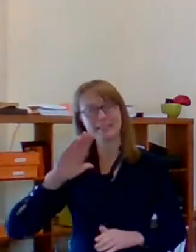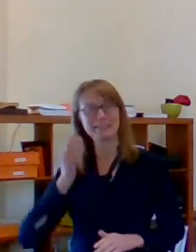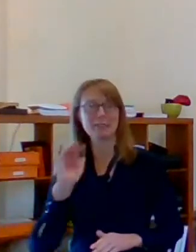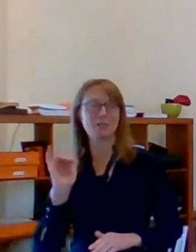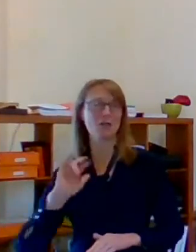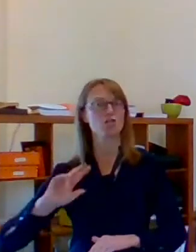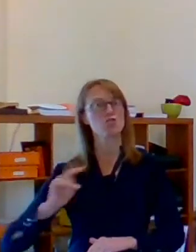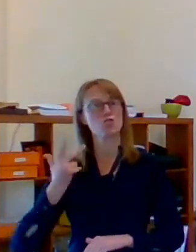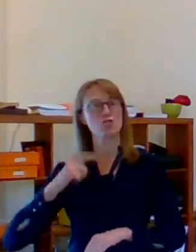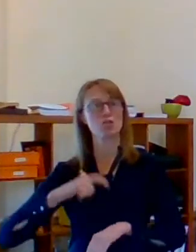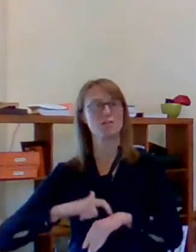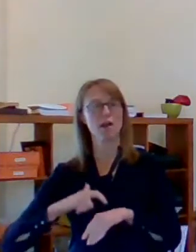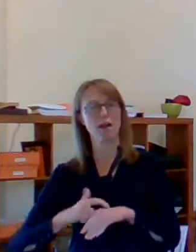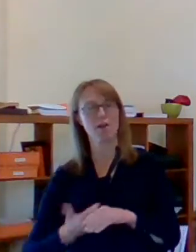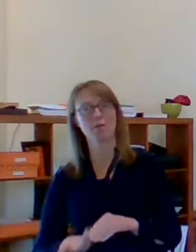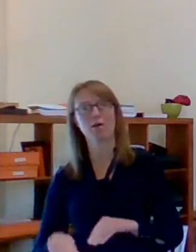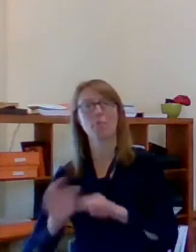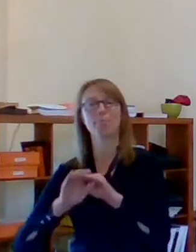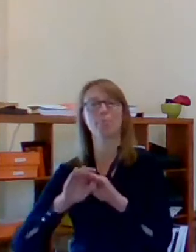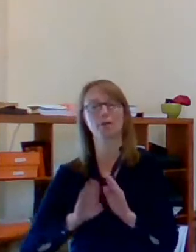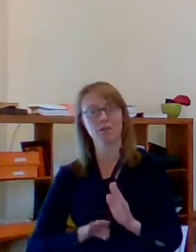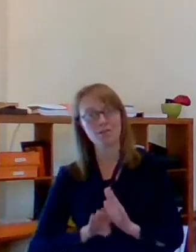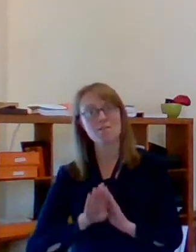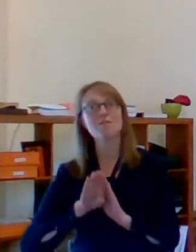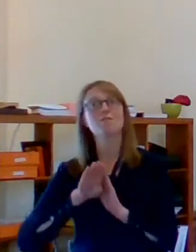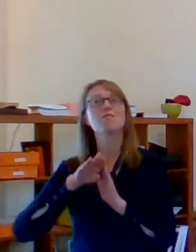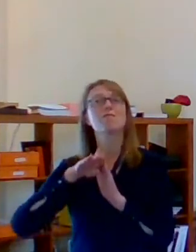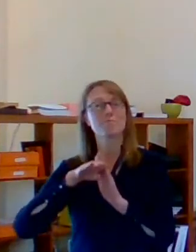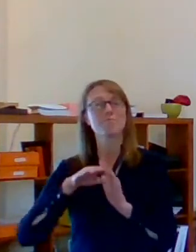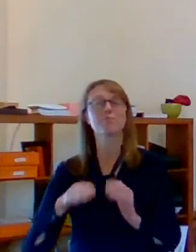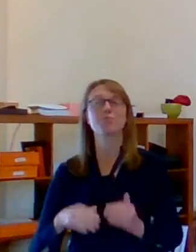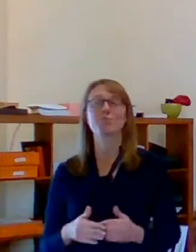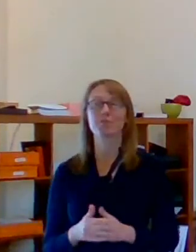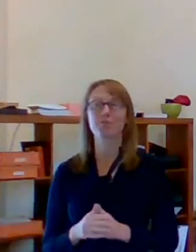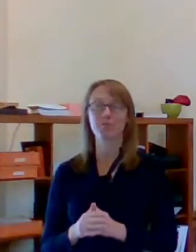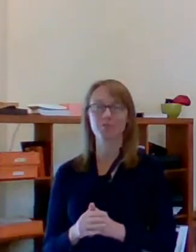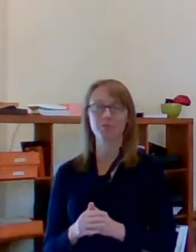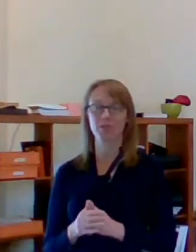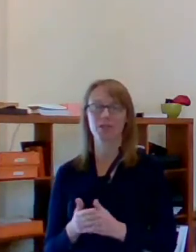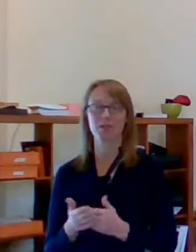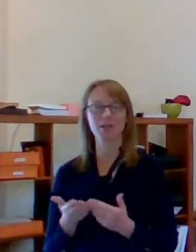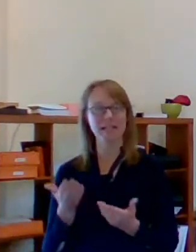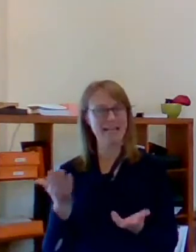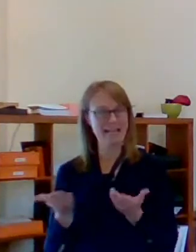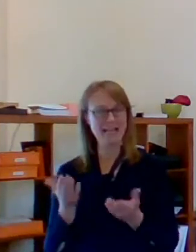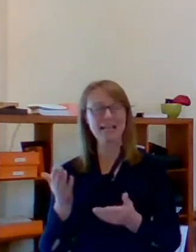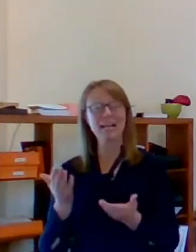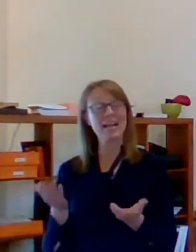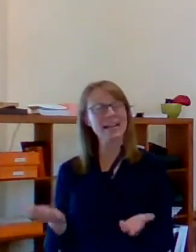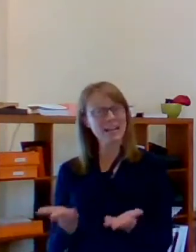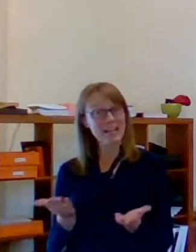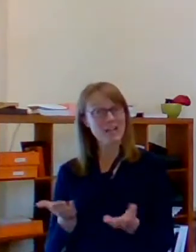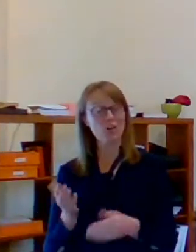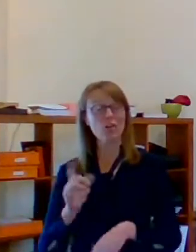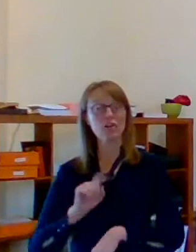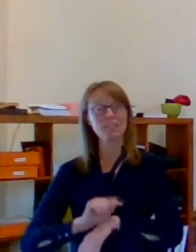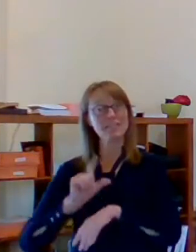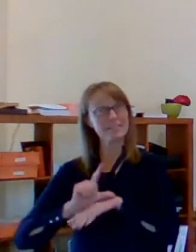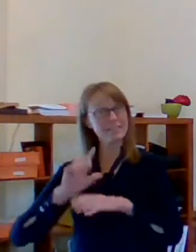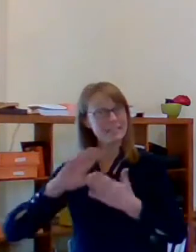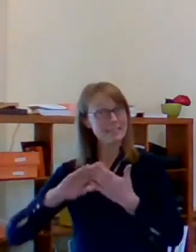that's the same here in this region, and in the city of St. Louis to a little bit of a lesser extent.